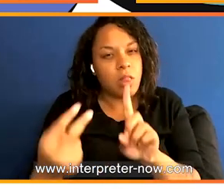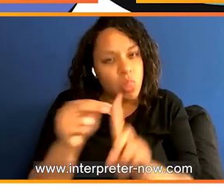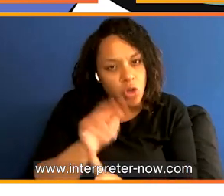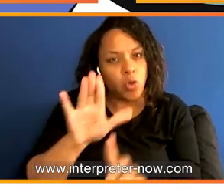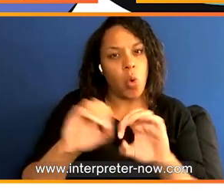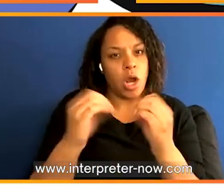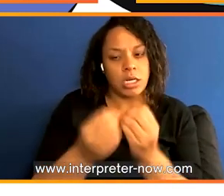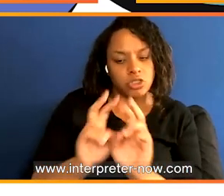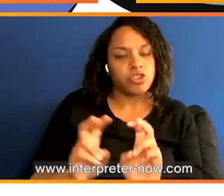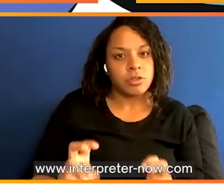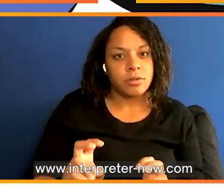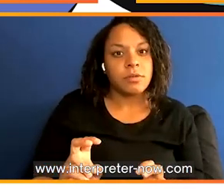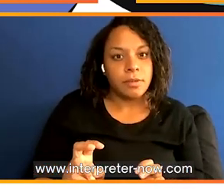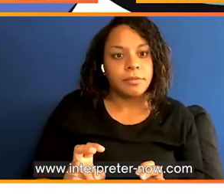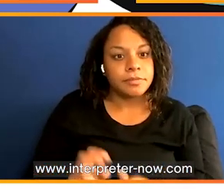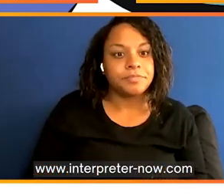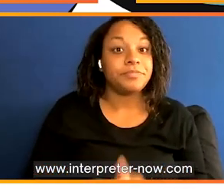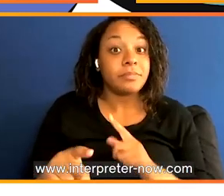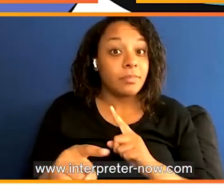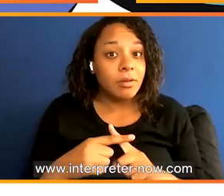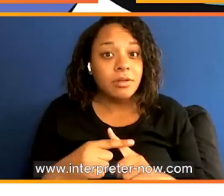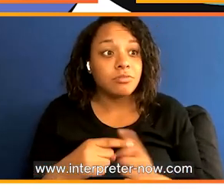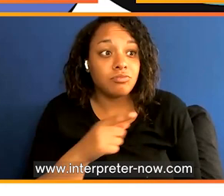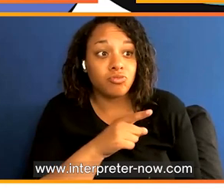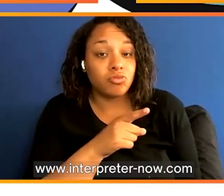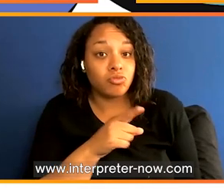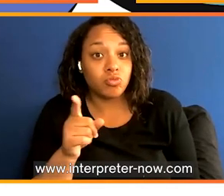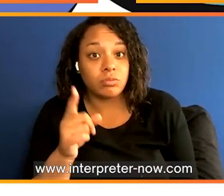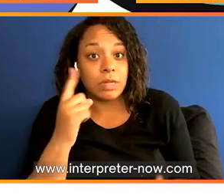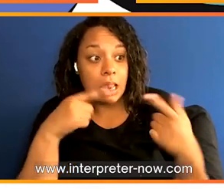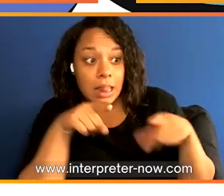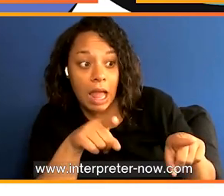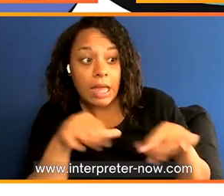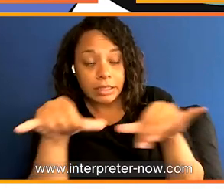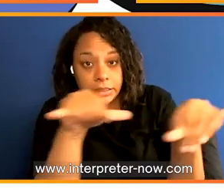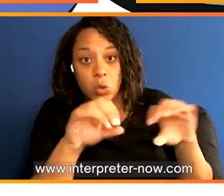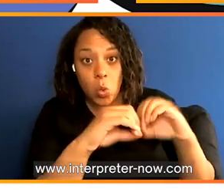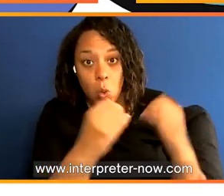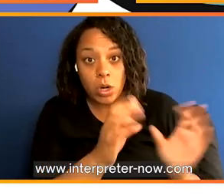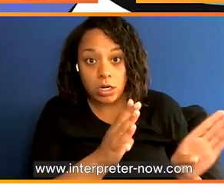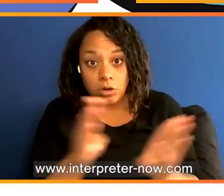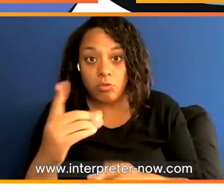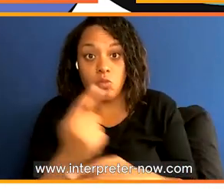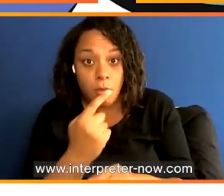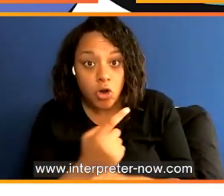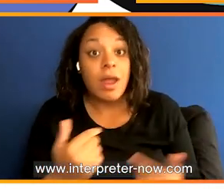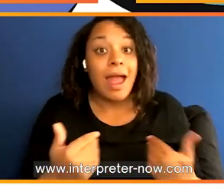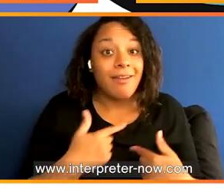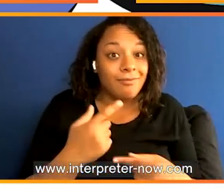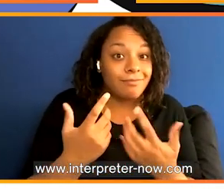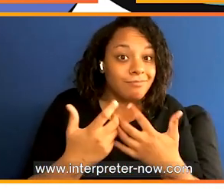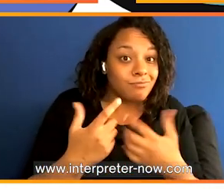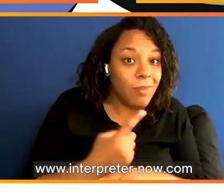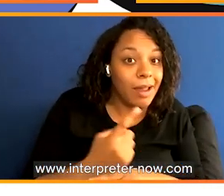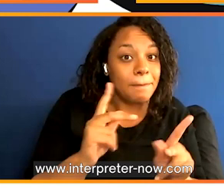abilities to really get this done and take a hard look at the organization? And are you aligned, organized